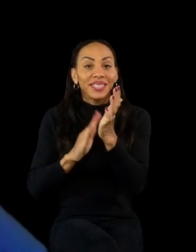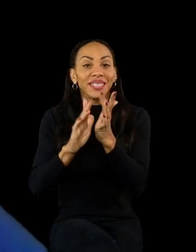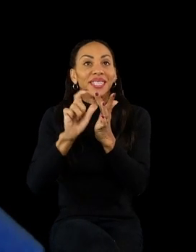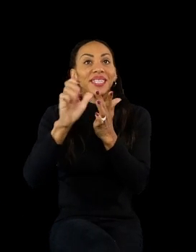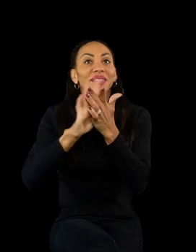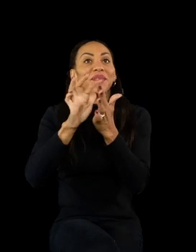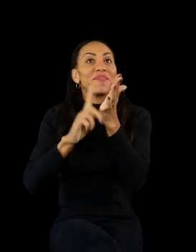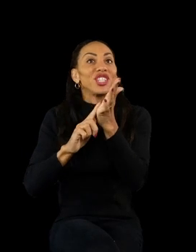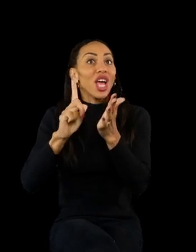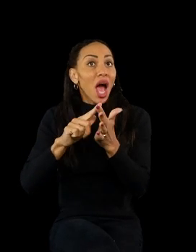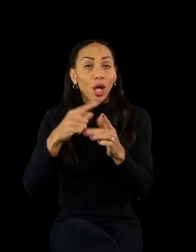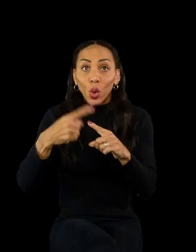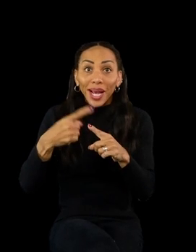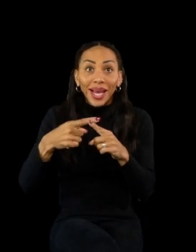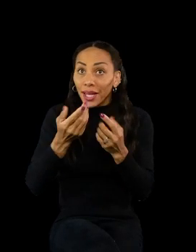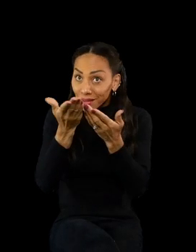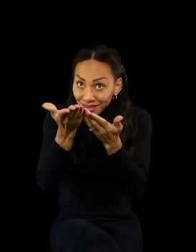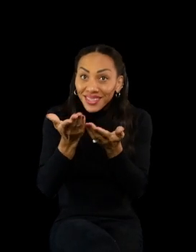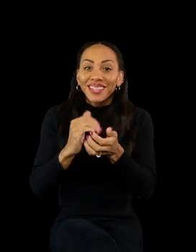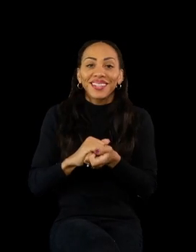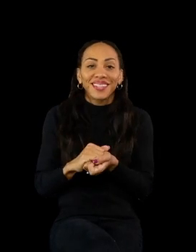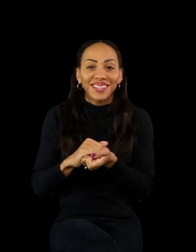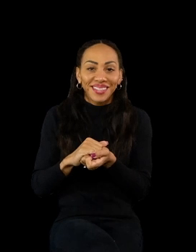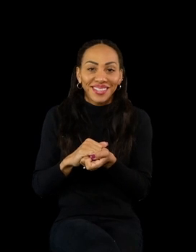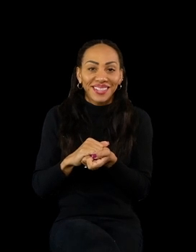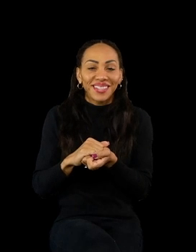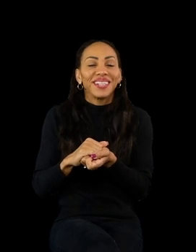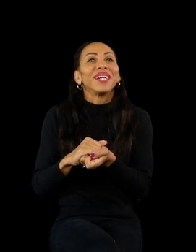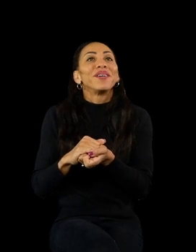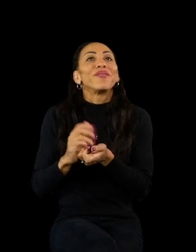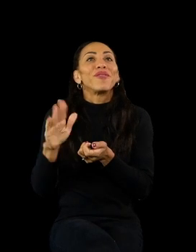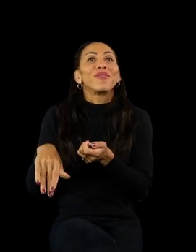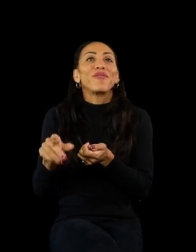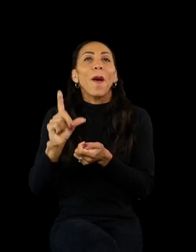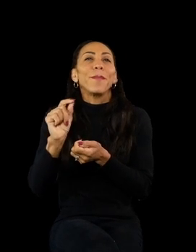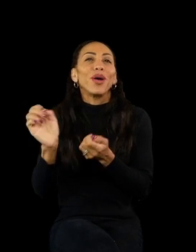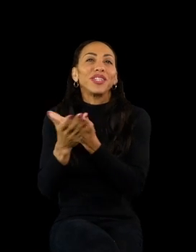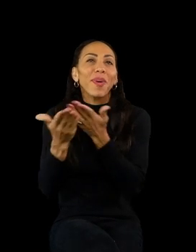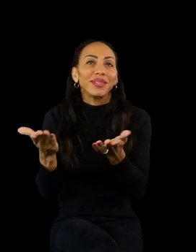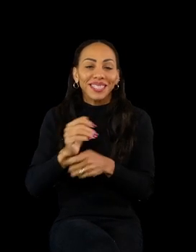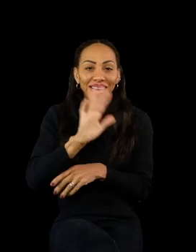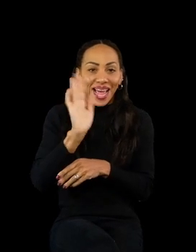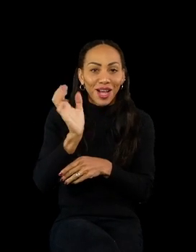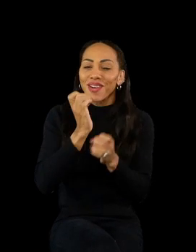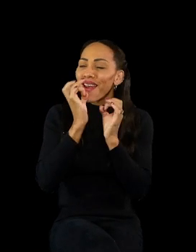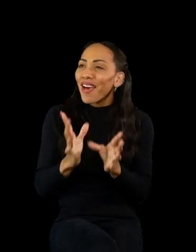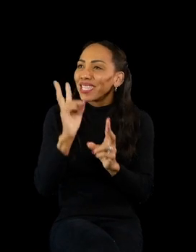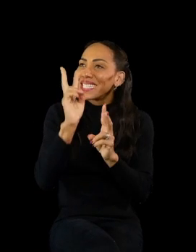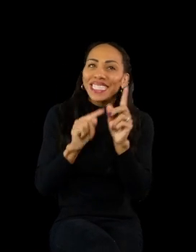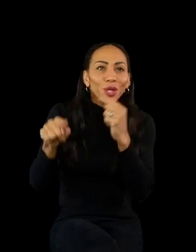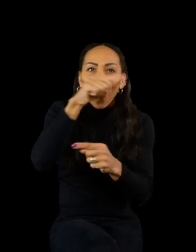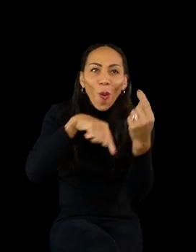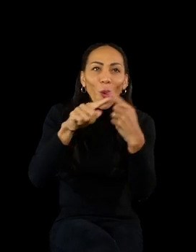Should we go through Michelle? Should we go to Michelle quickly first? Okay, Michelle, another from Birds of Paradise. Another BOP. Yeah. Hi,